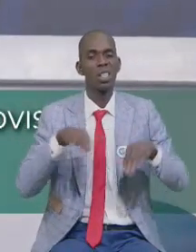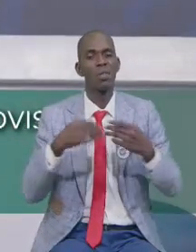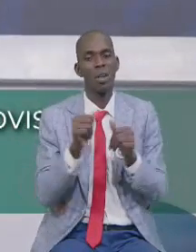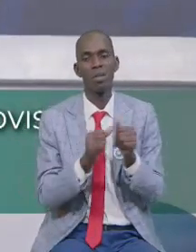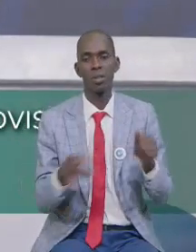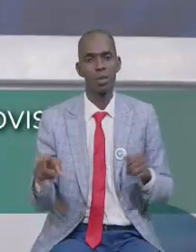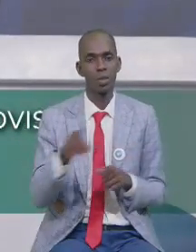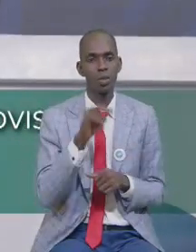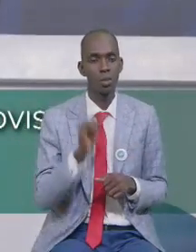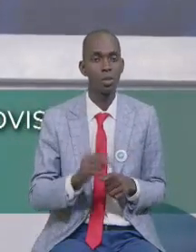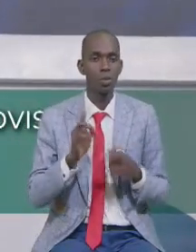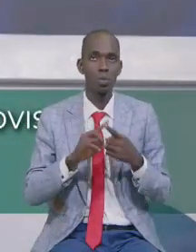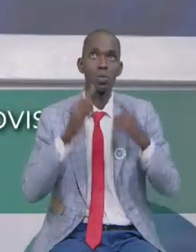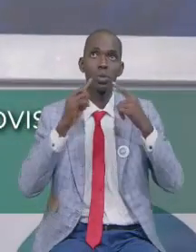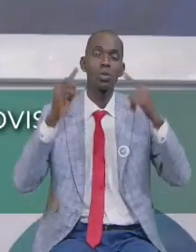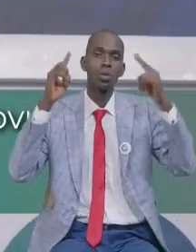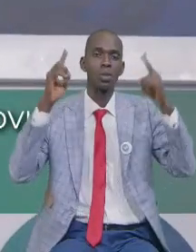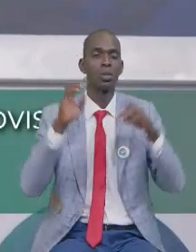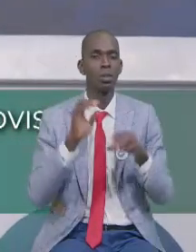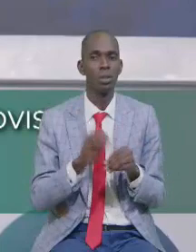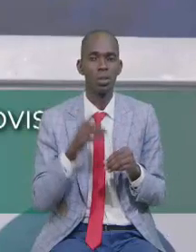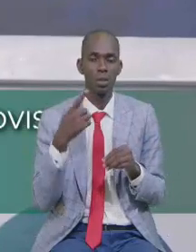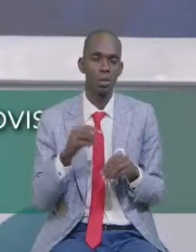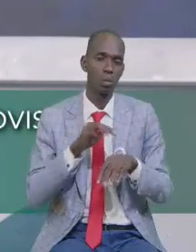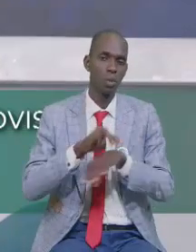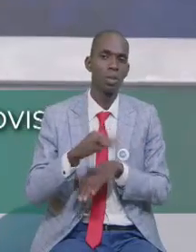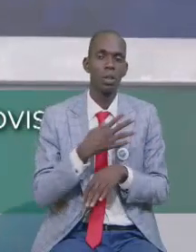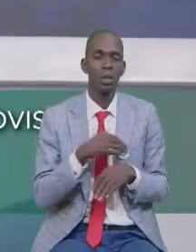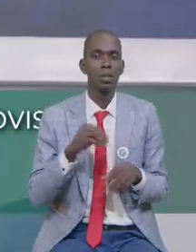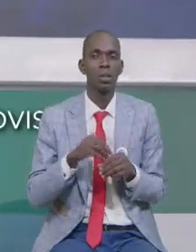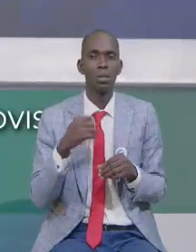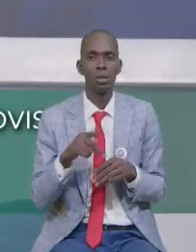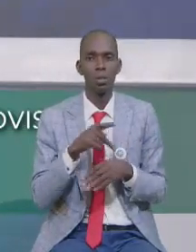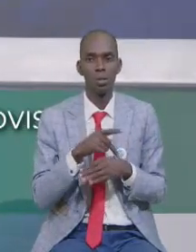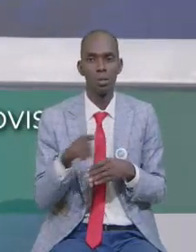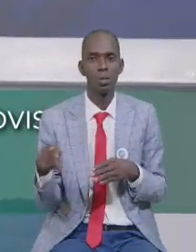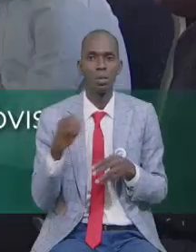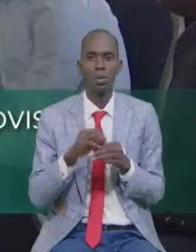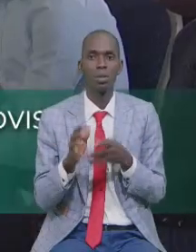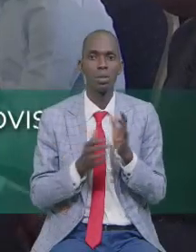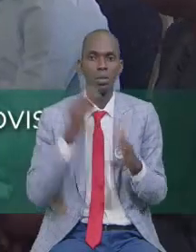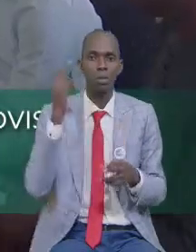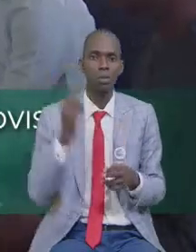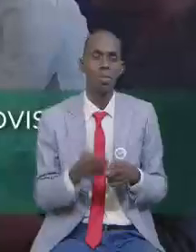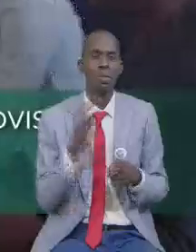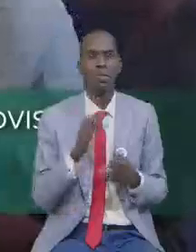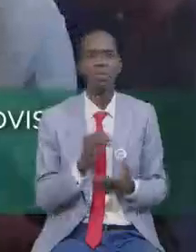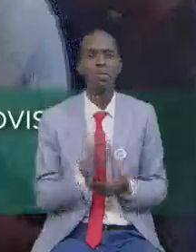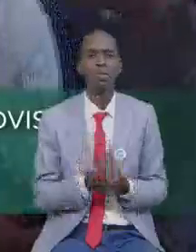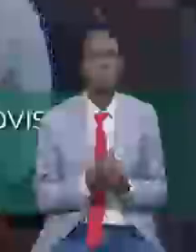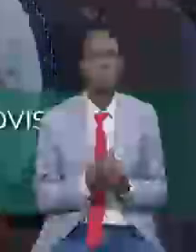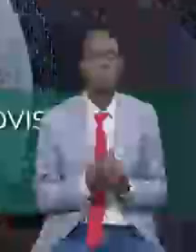to succeed in ministry and profession, in Jesus' name. It's on